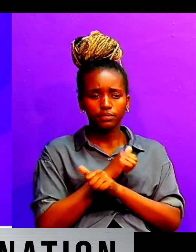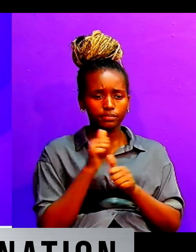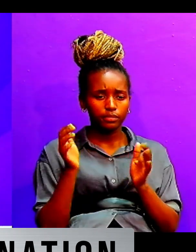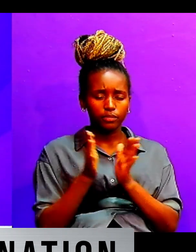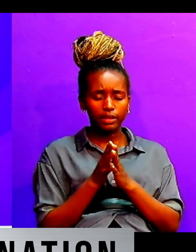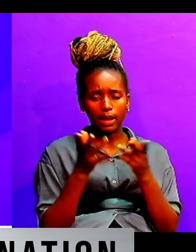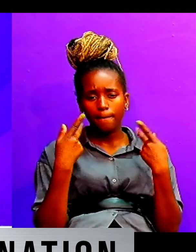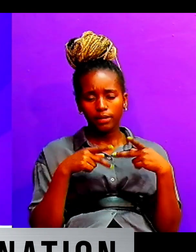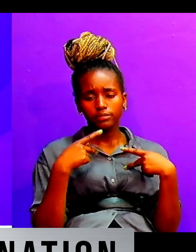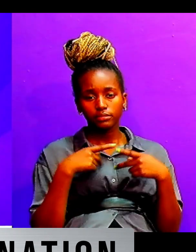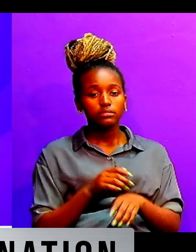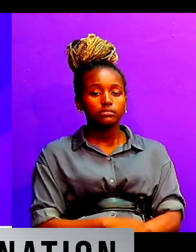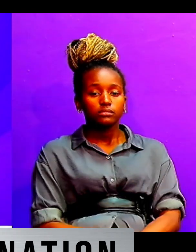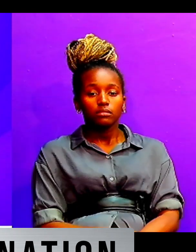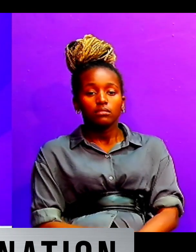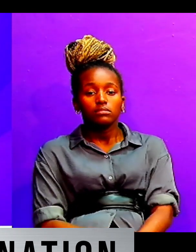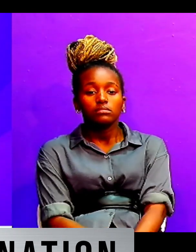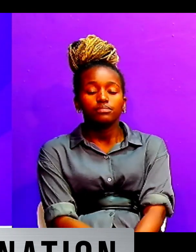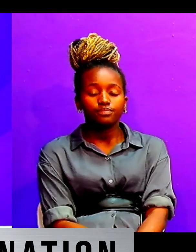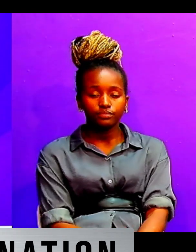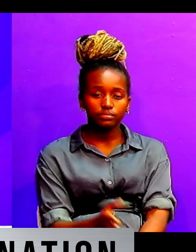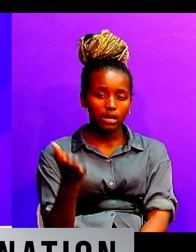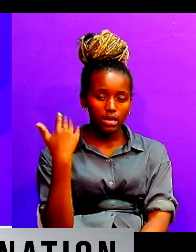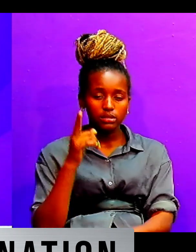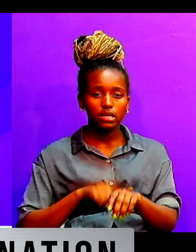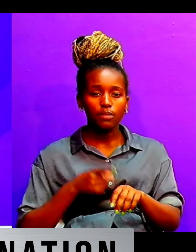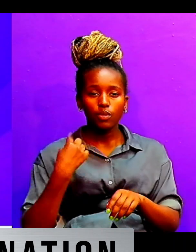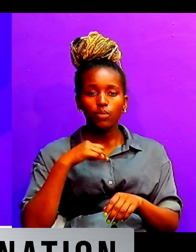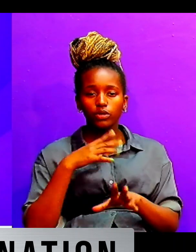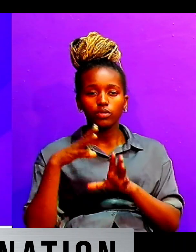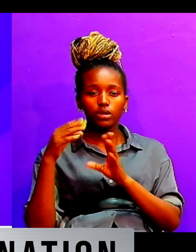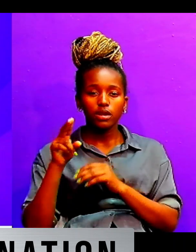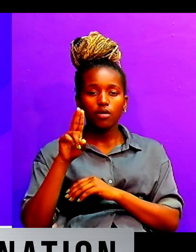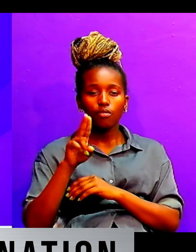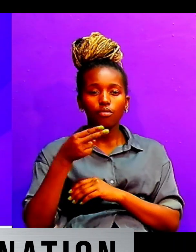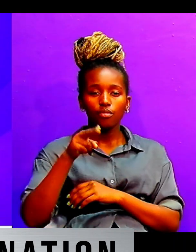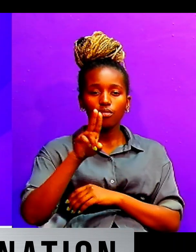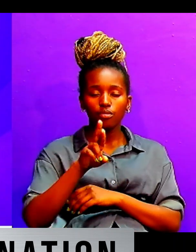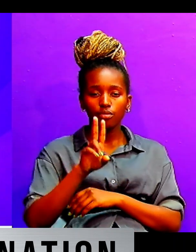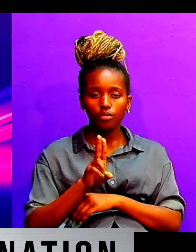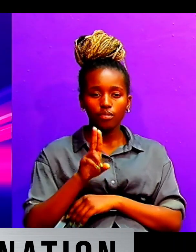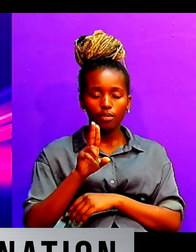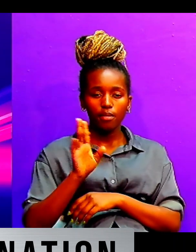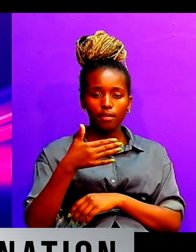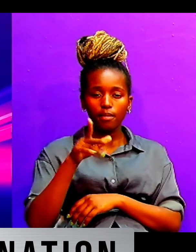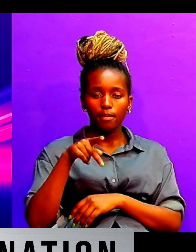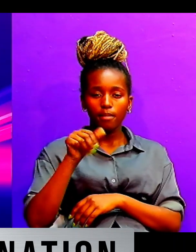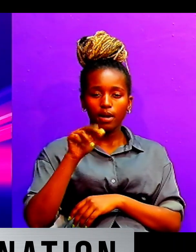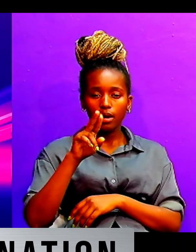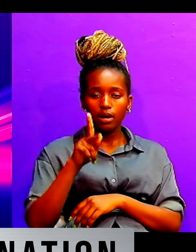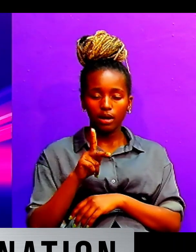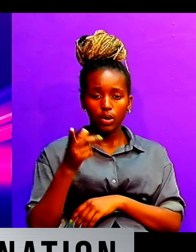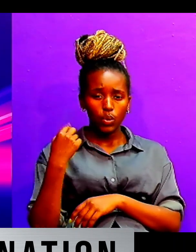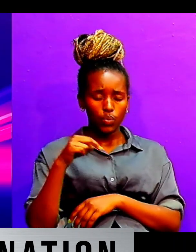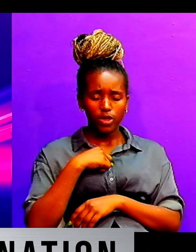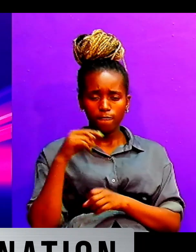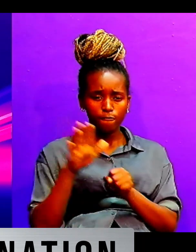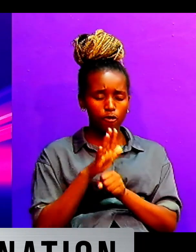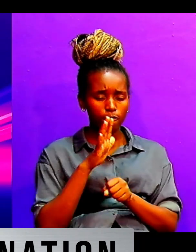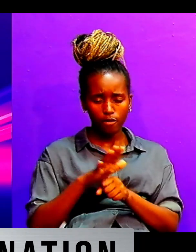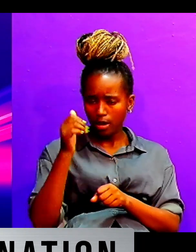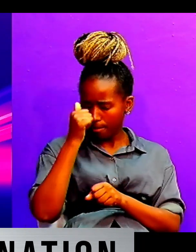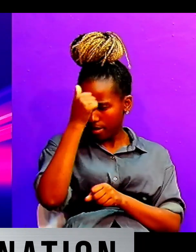we were in Uhuru Park, we were the only party that was fully branded. You know, when we talk about